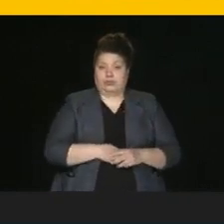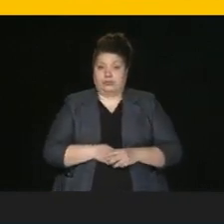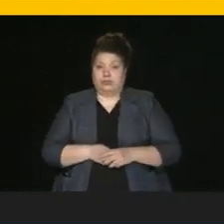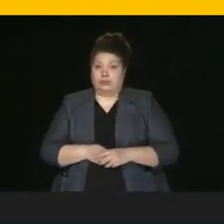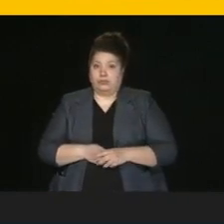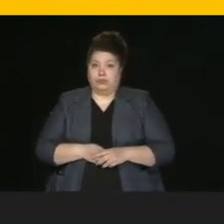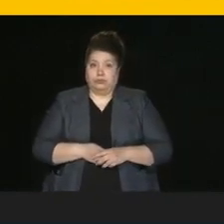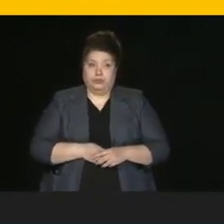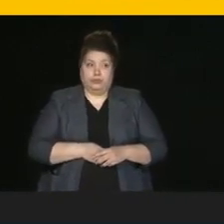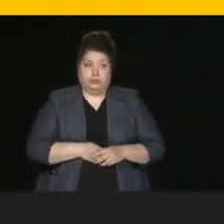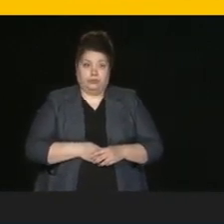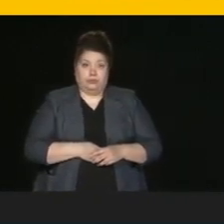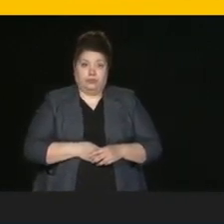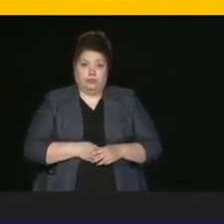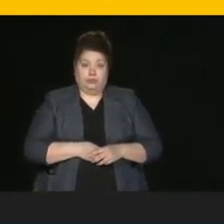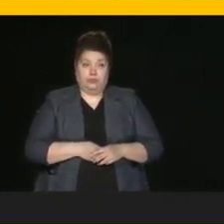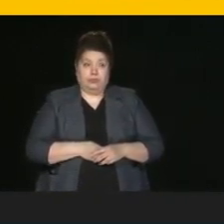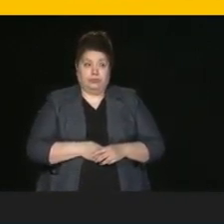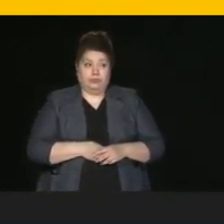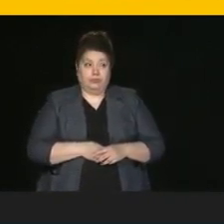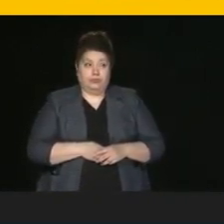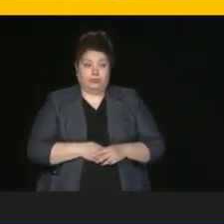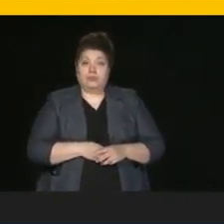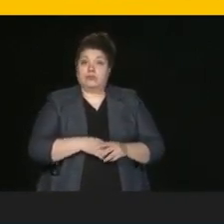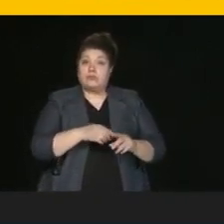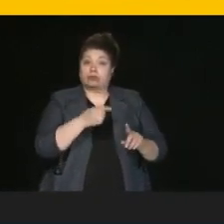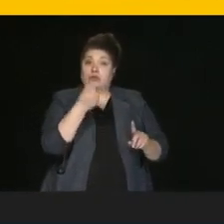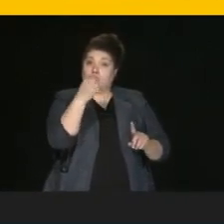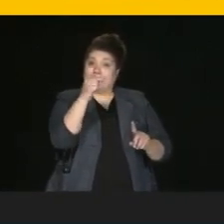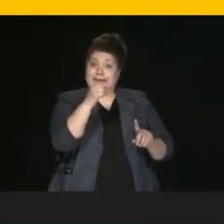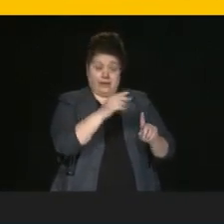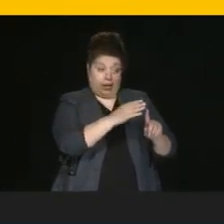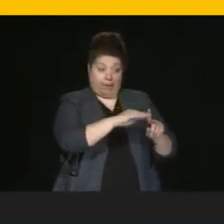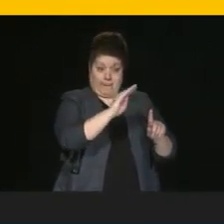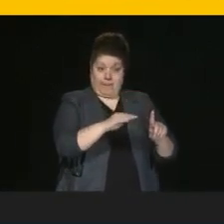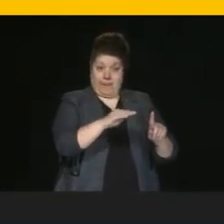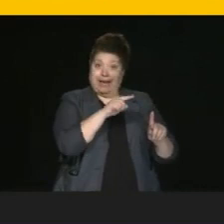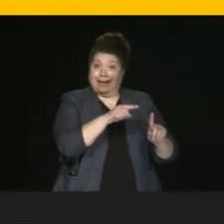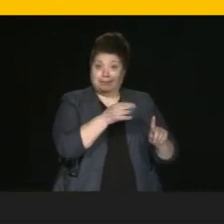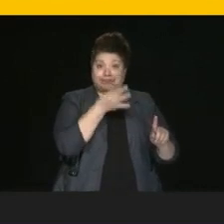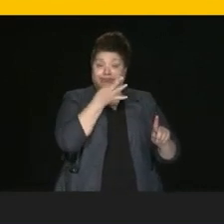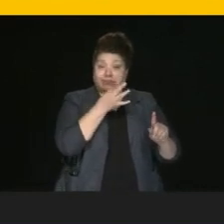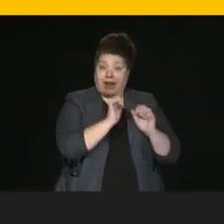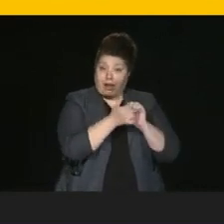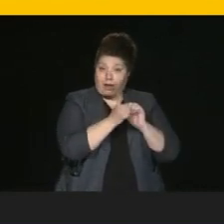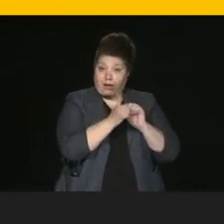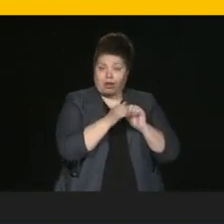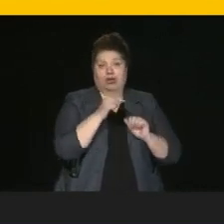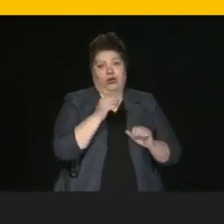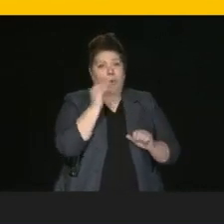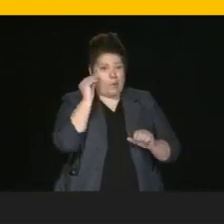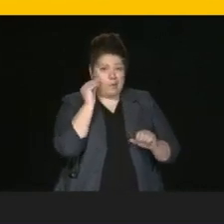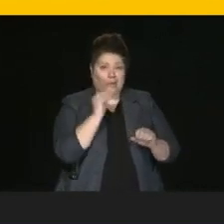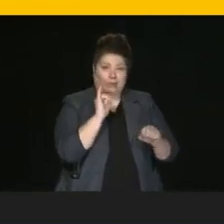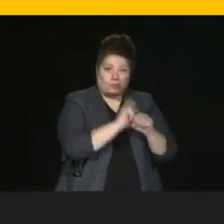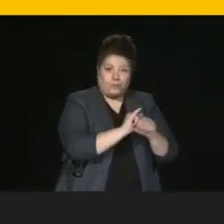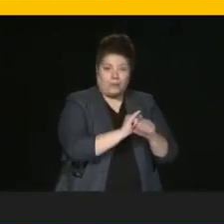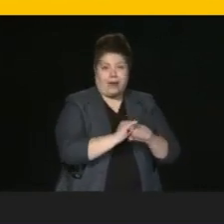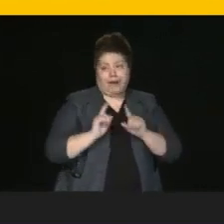We can stay on this green curve only by achieving a high and sustained degree of physical distancing and at the same time a high rate of